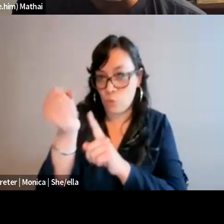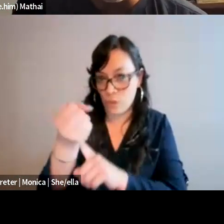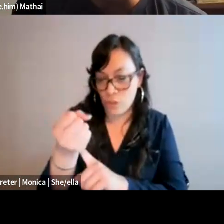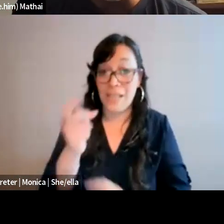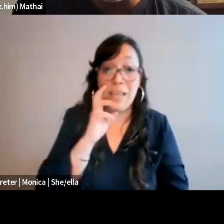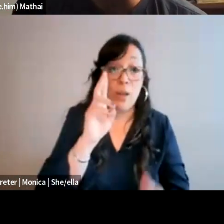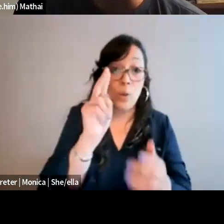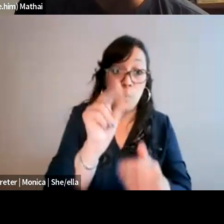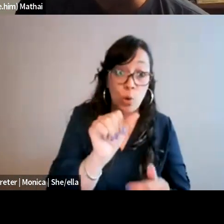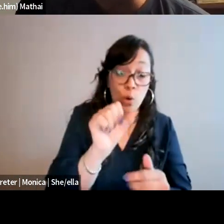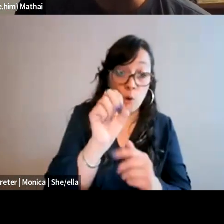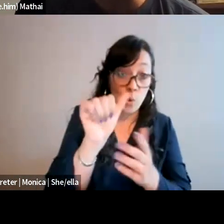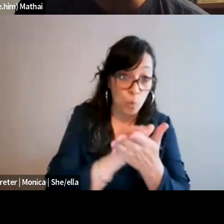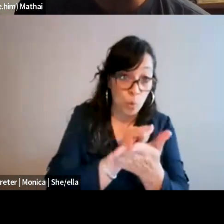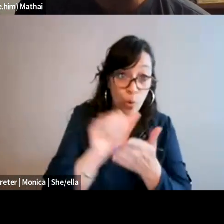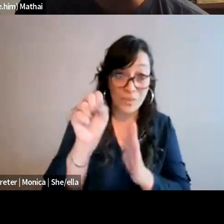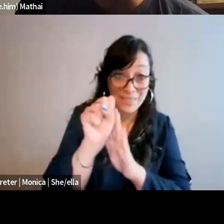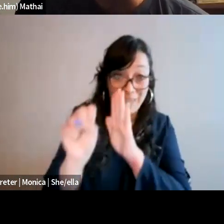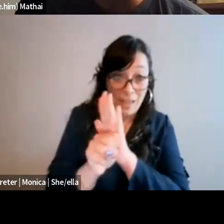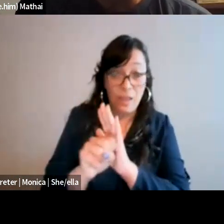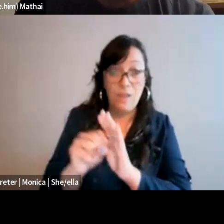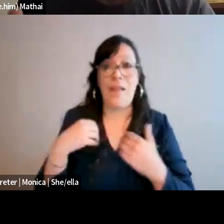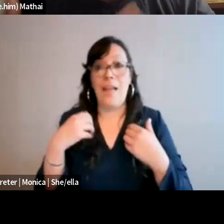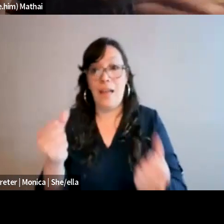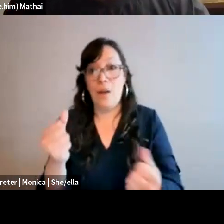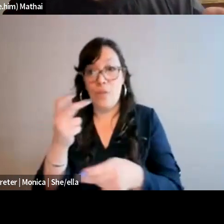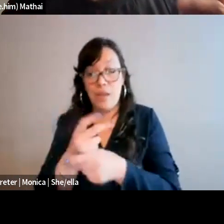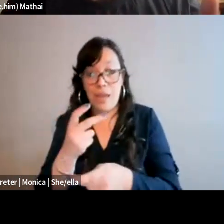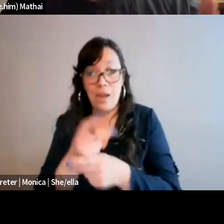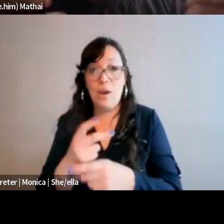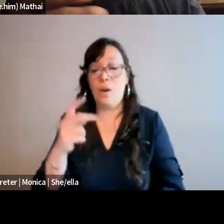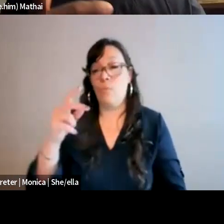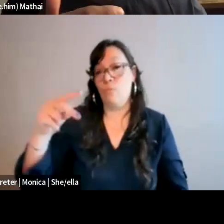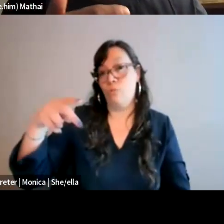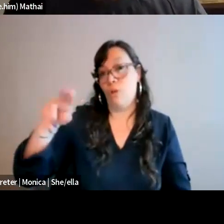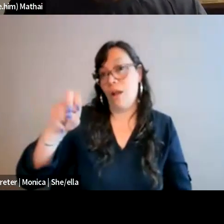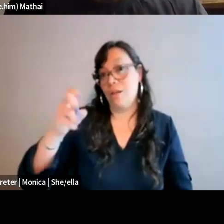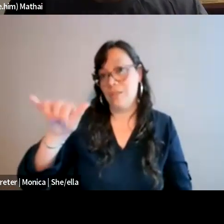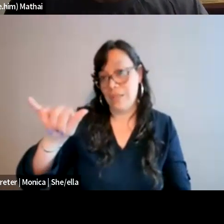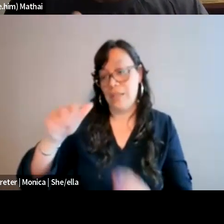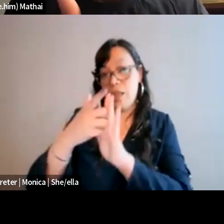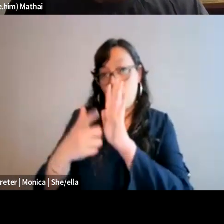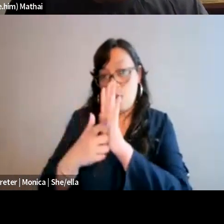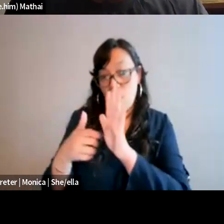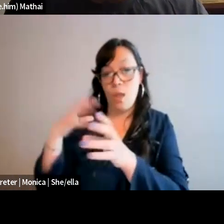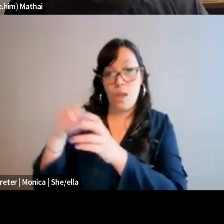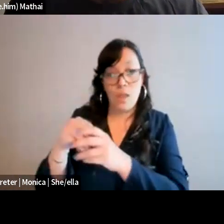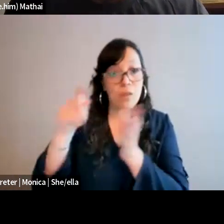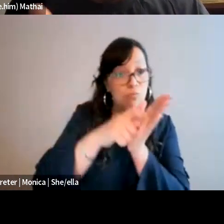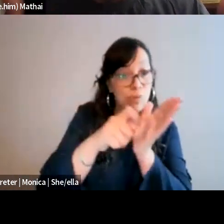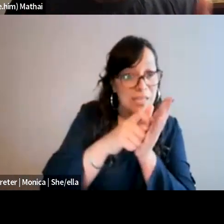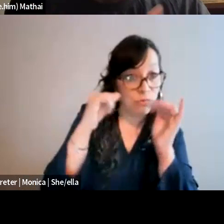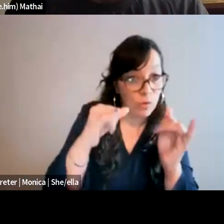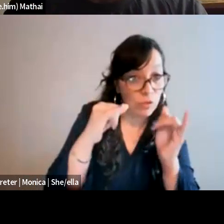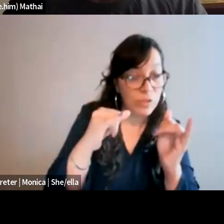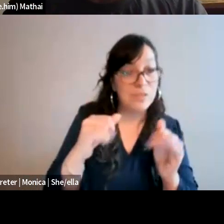New York State, for example, we have a healthcare proxy law that includes and encompasses both the written instructions of the living will